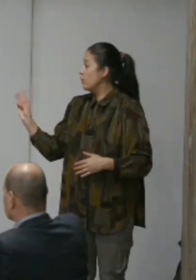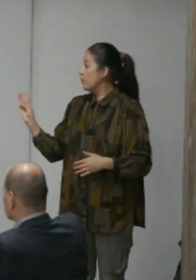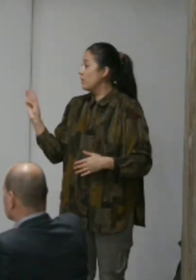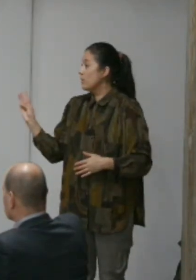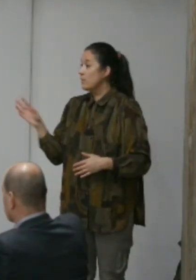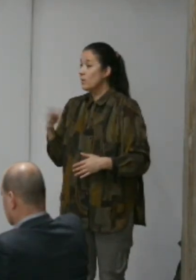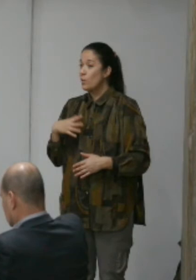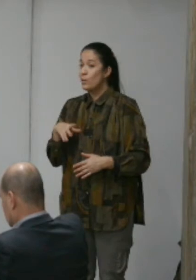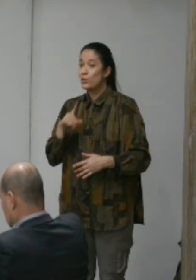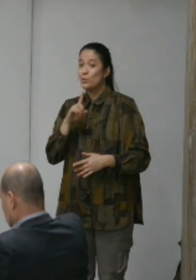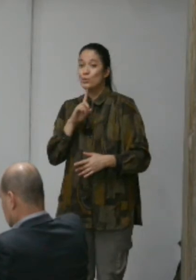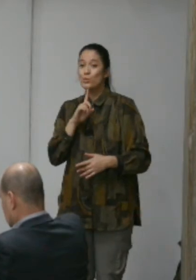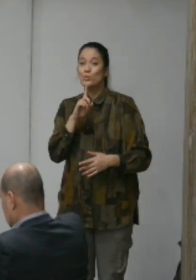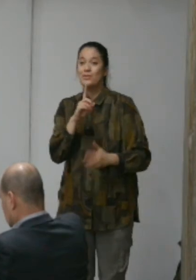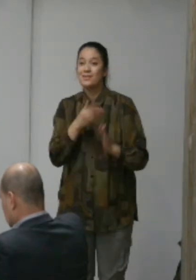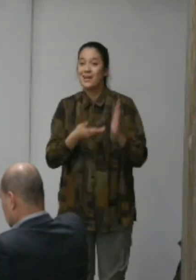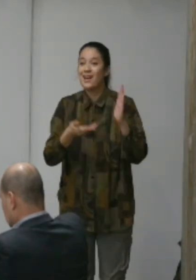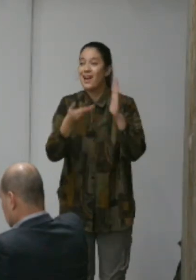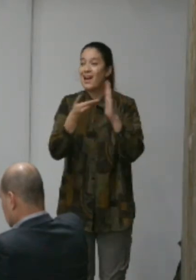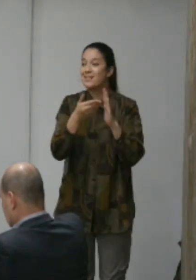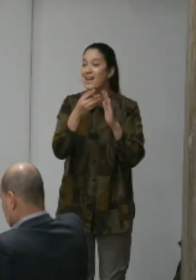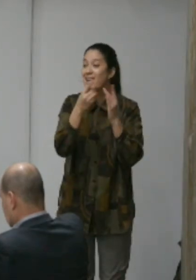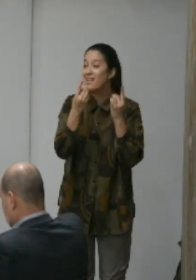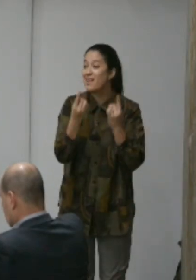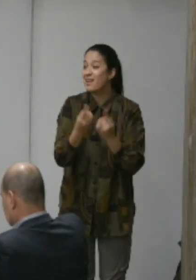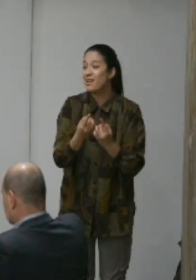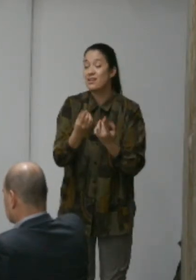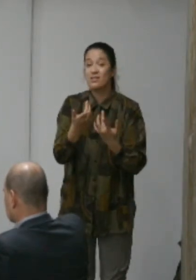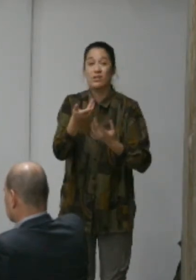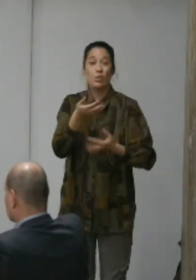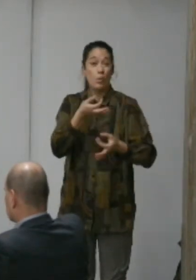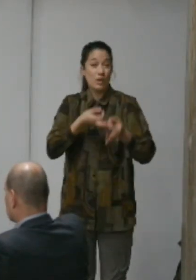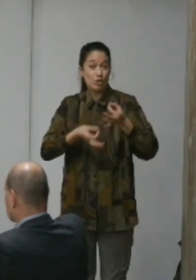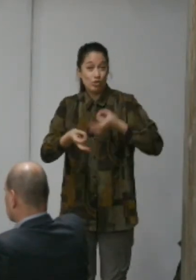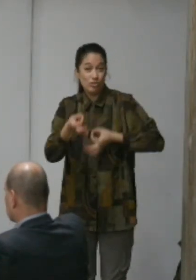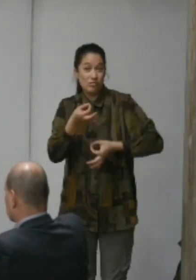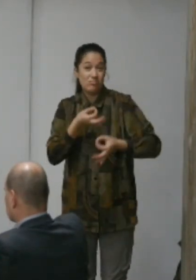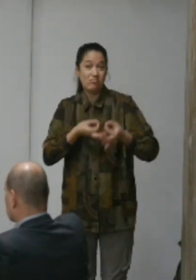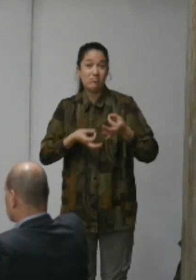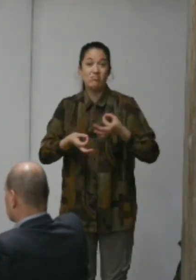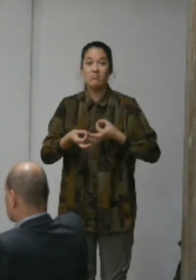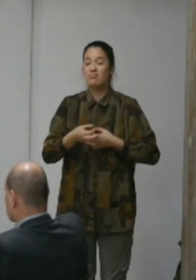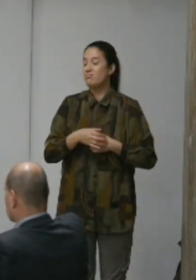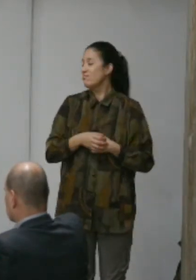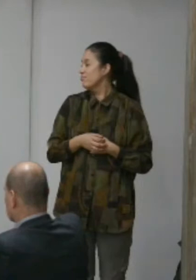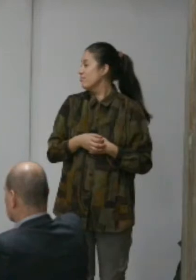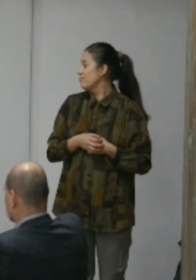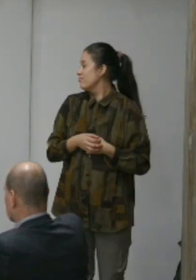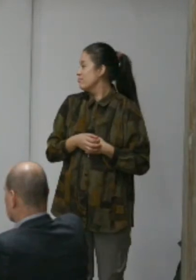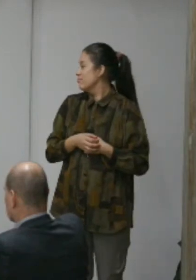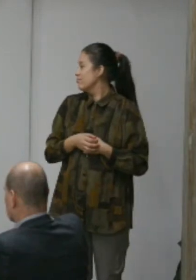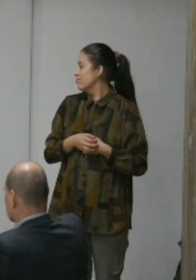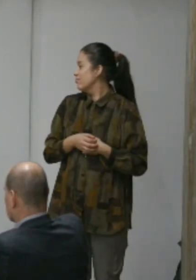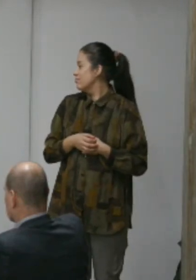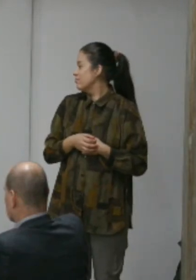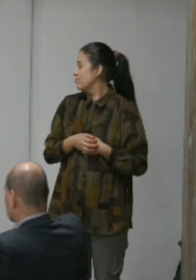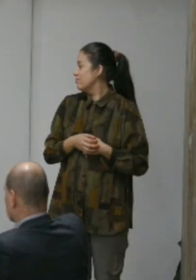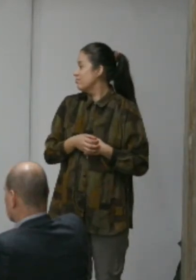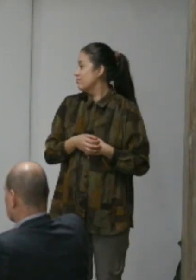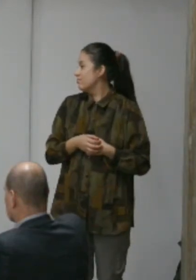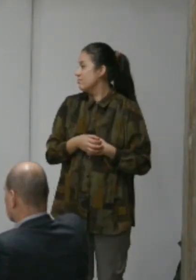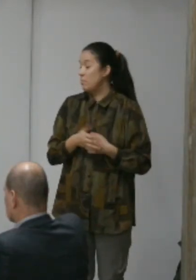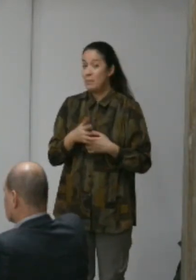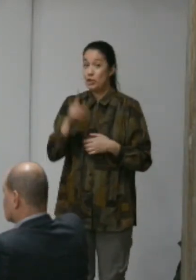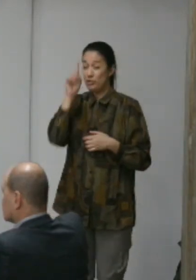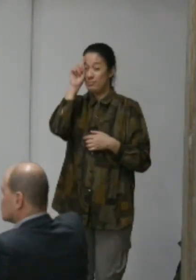finish on something, add anything, ask a question that you've just thought of or that you've just plucked up the courage